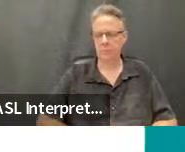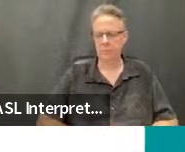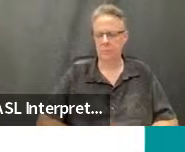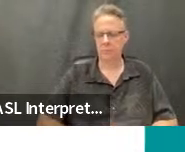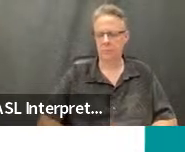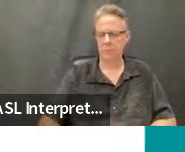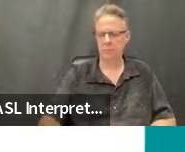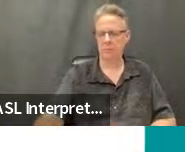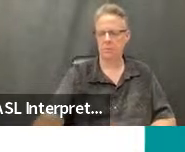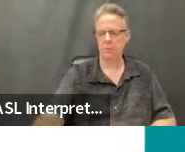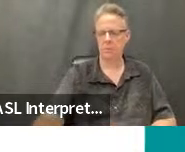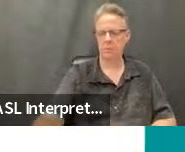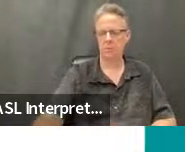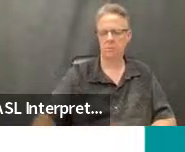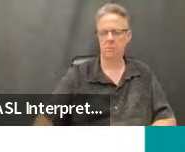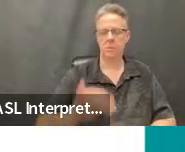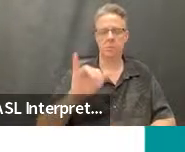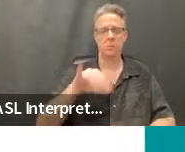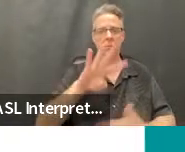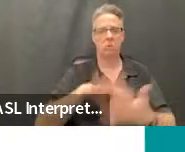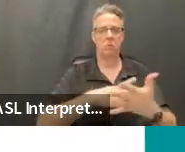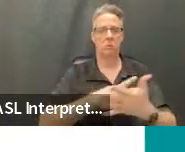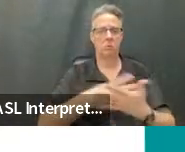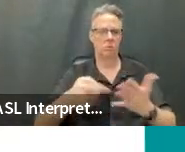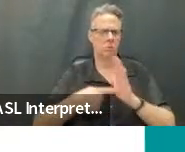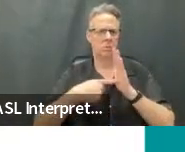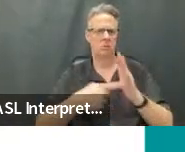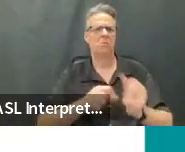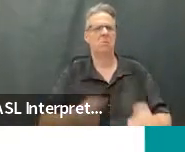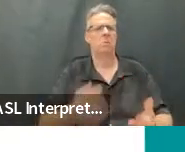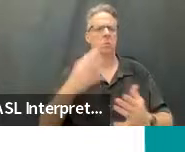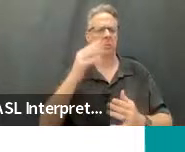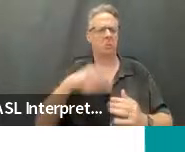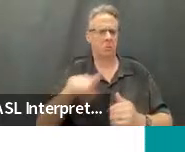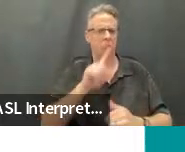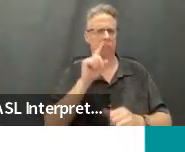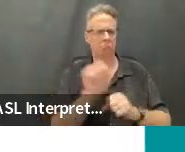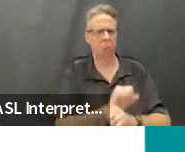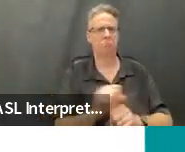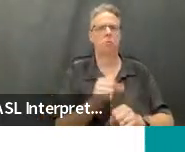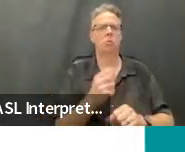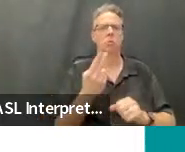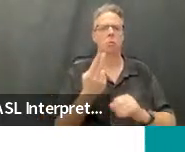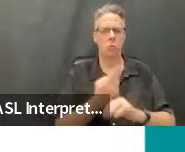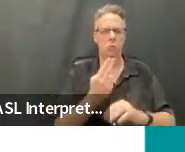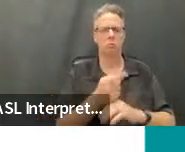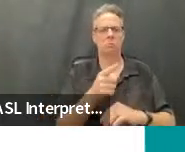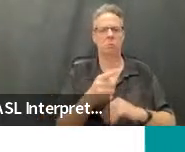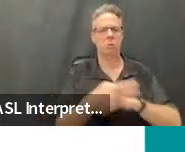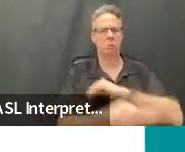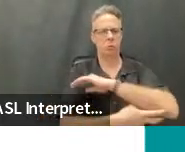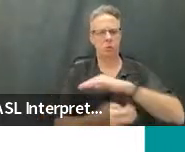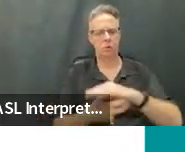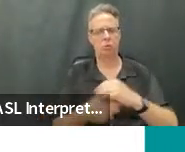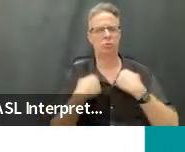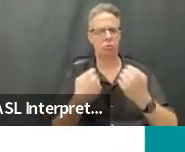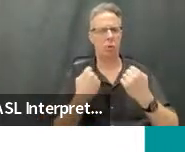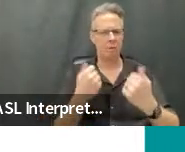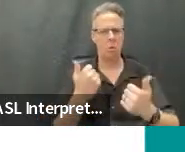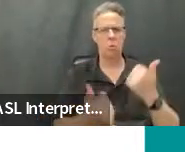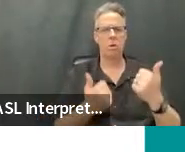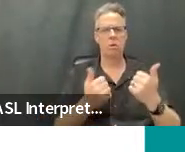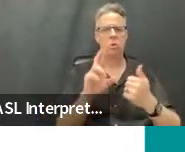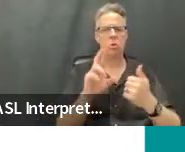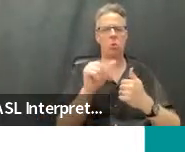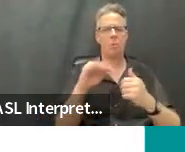So what this pattern and this graph is trying to show is how many people are using our bridge and what ramps are they using. So